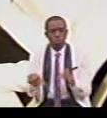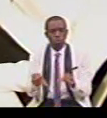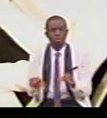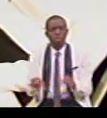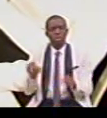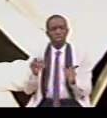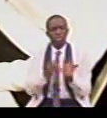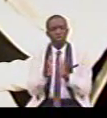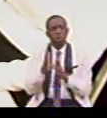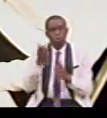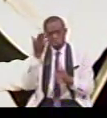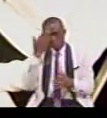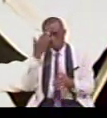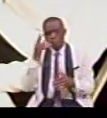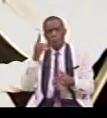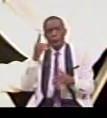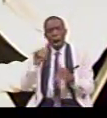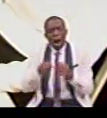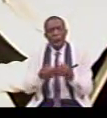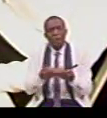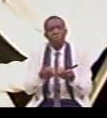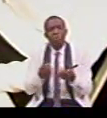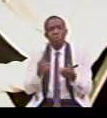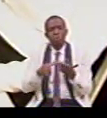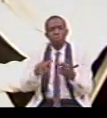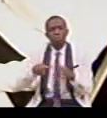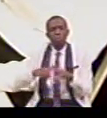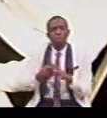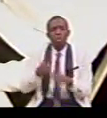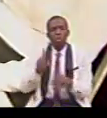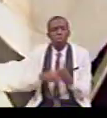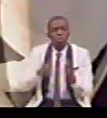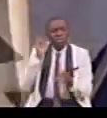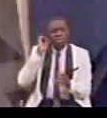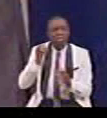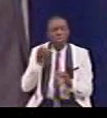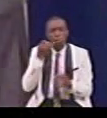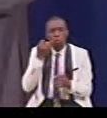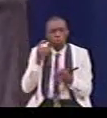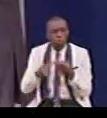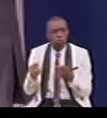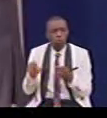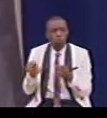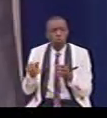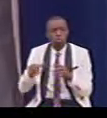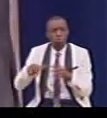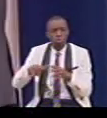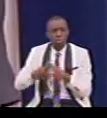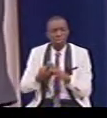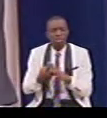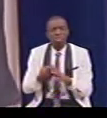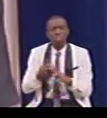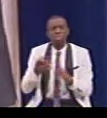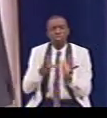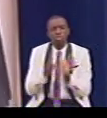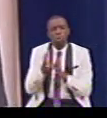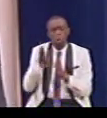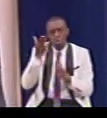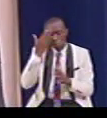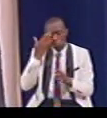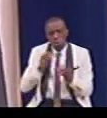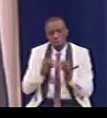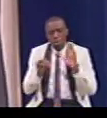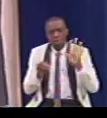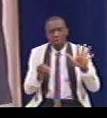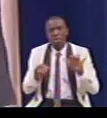where to begin what the Lord had called him to begin number five he knew who to engage along with